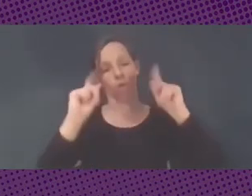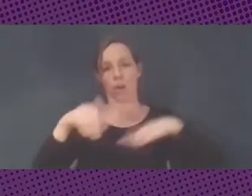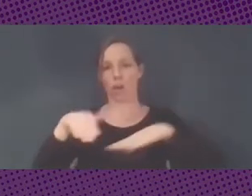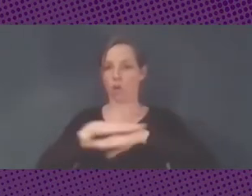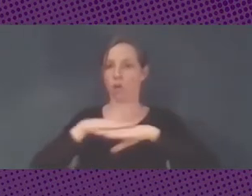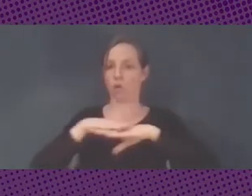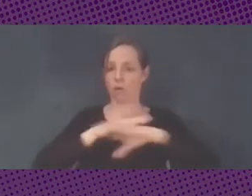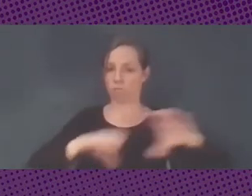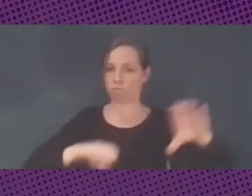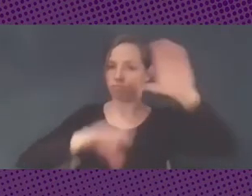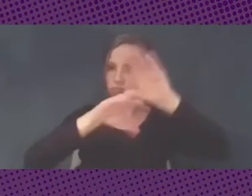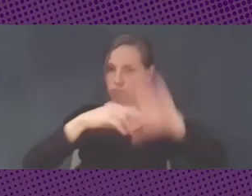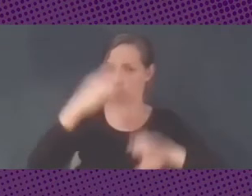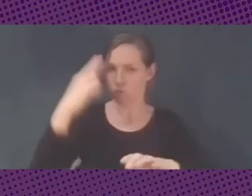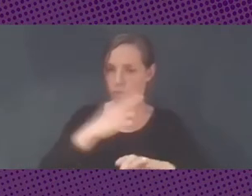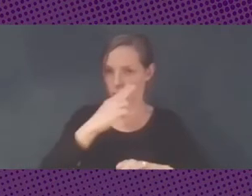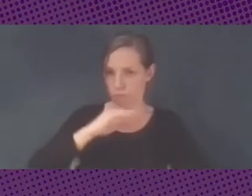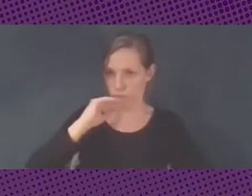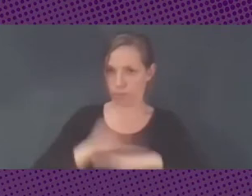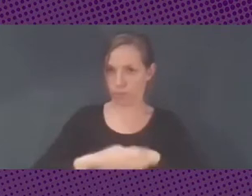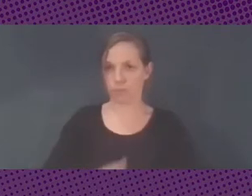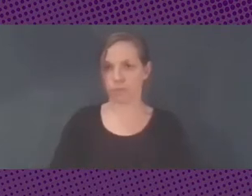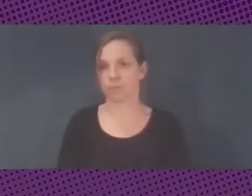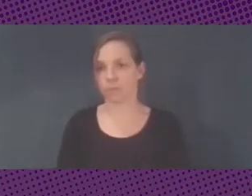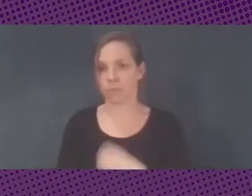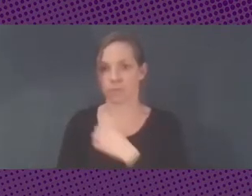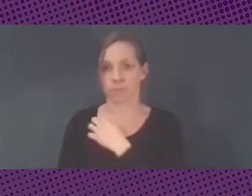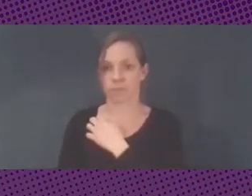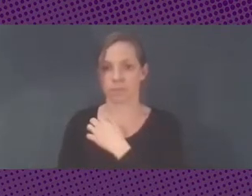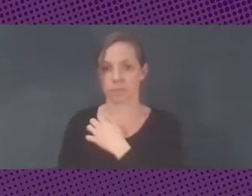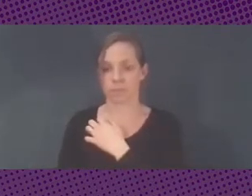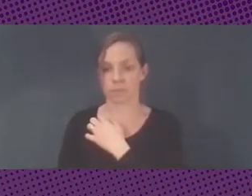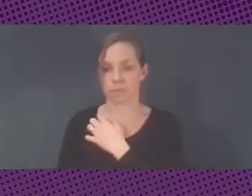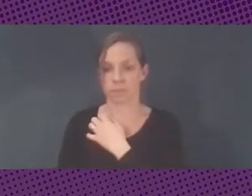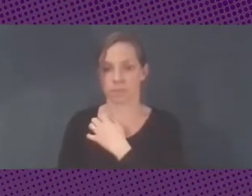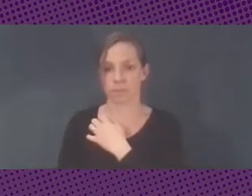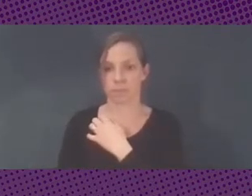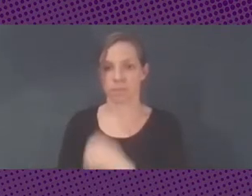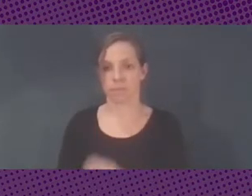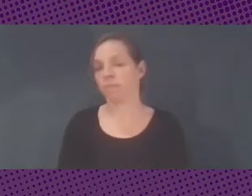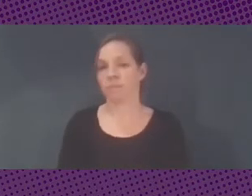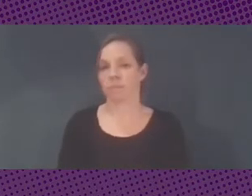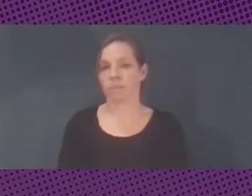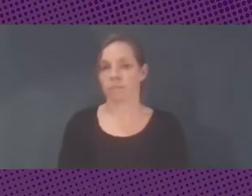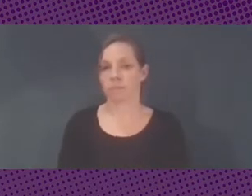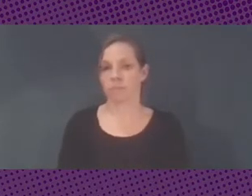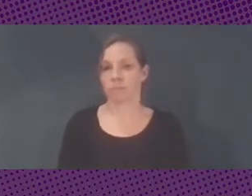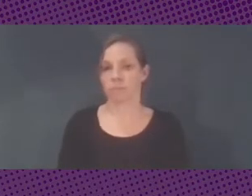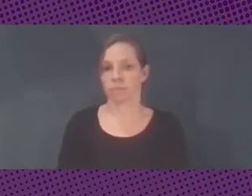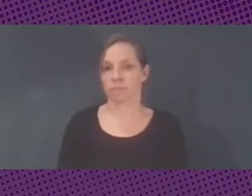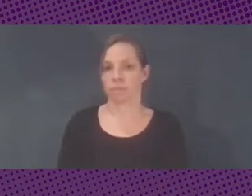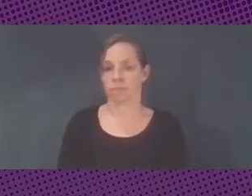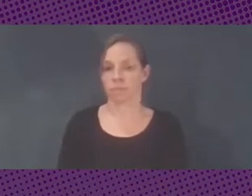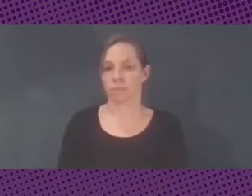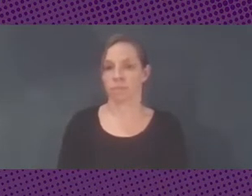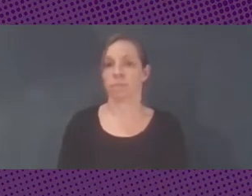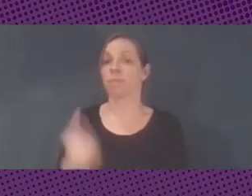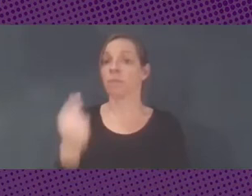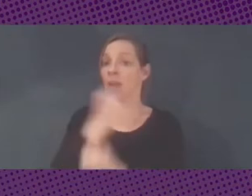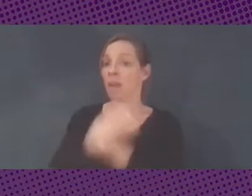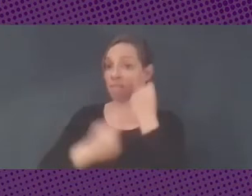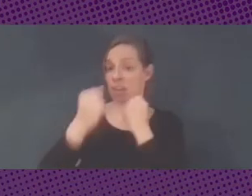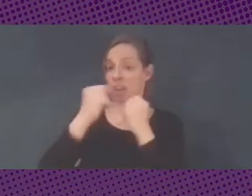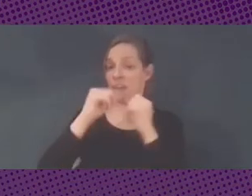role of global finance here? Well, global finance can invest directly in infrastructure, it can become a partner in public private partnerships.